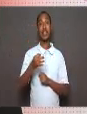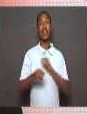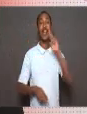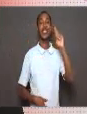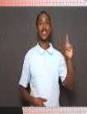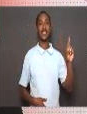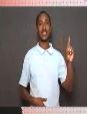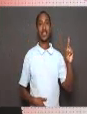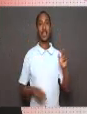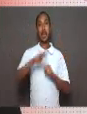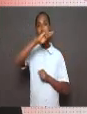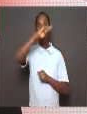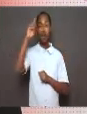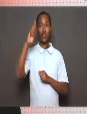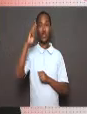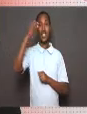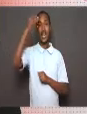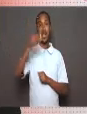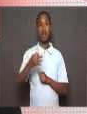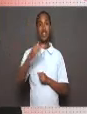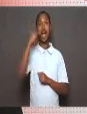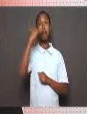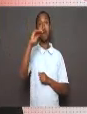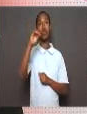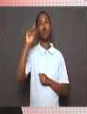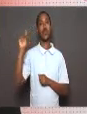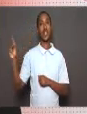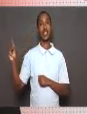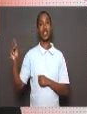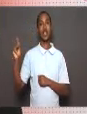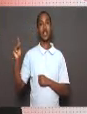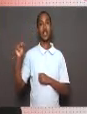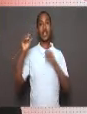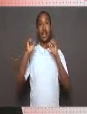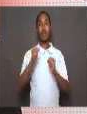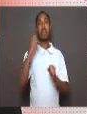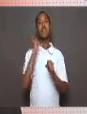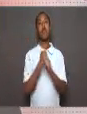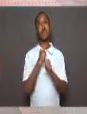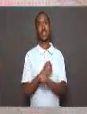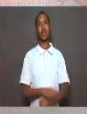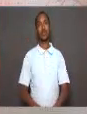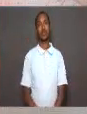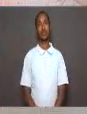reactants because they limit the amount of product that can be formed.